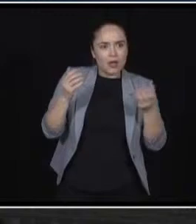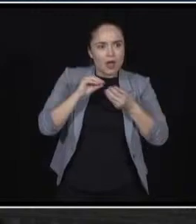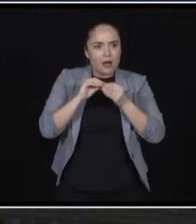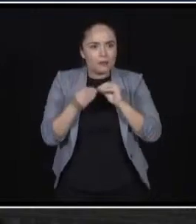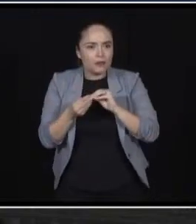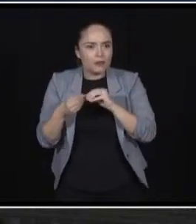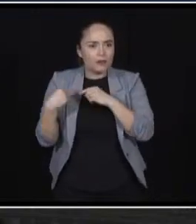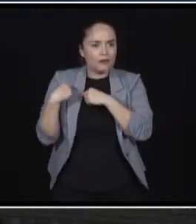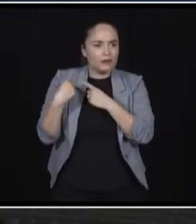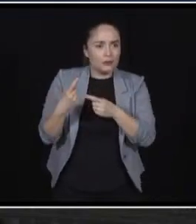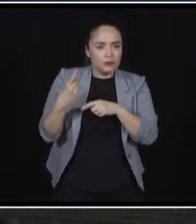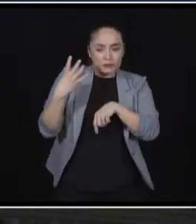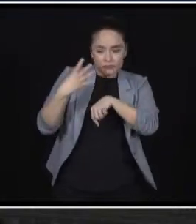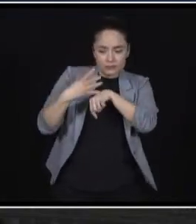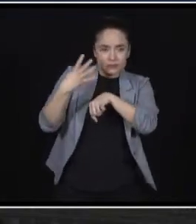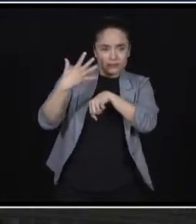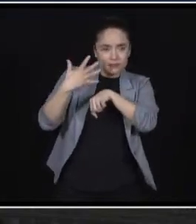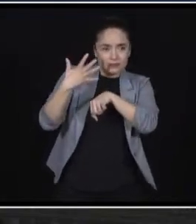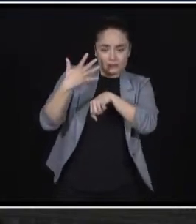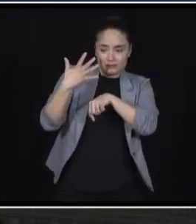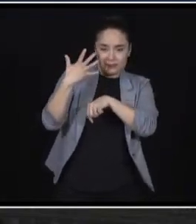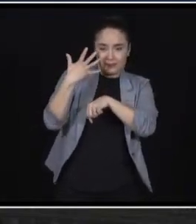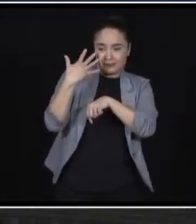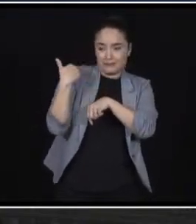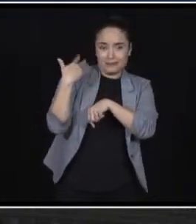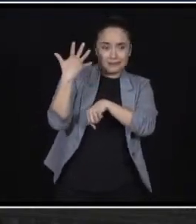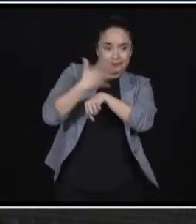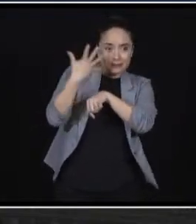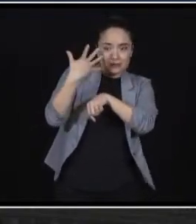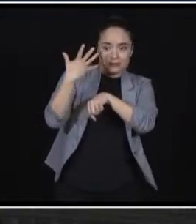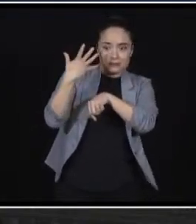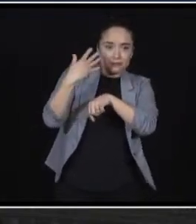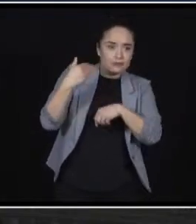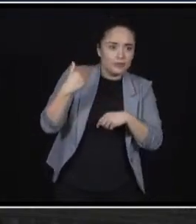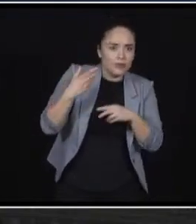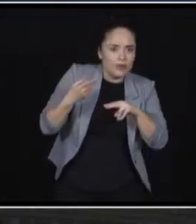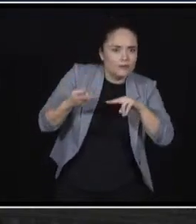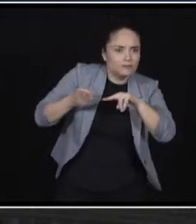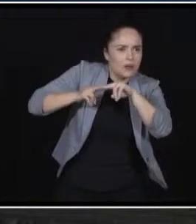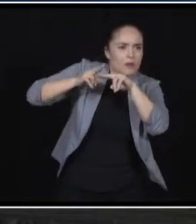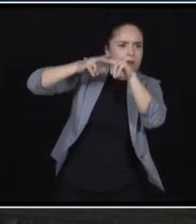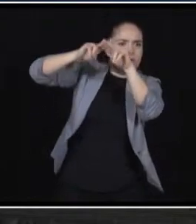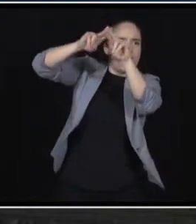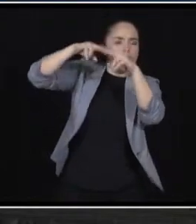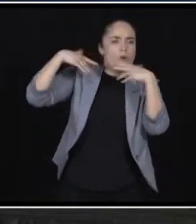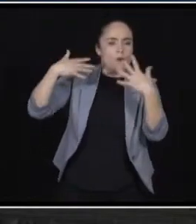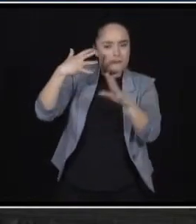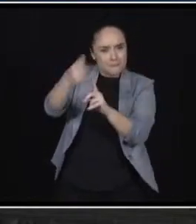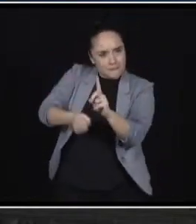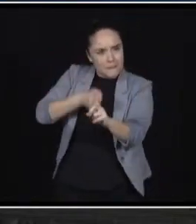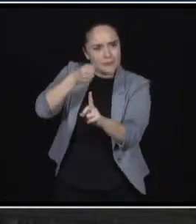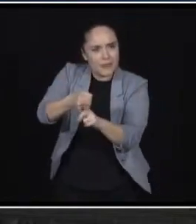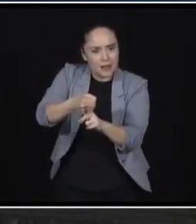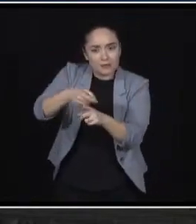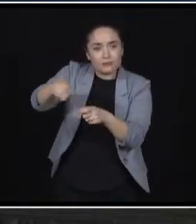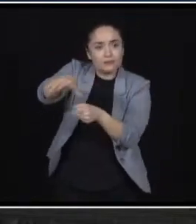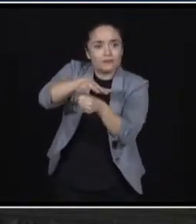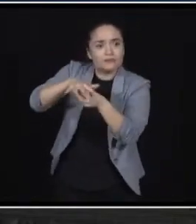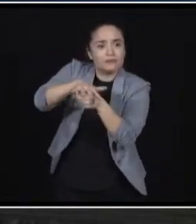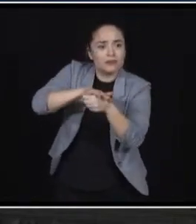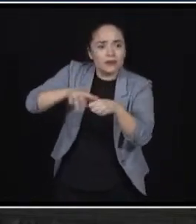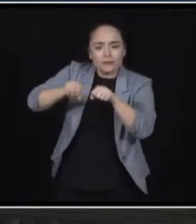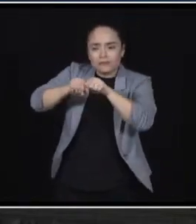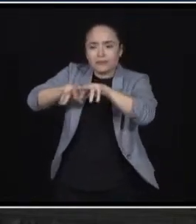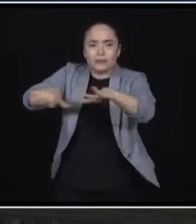that just shows you what the variants that we're dealing with and the impact on our at-risk populations. As far as the human health